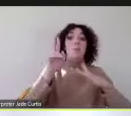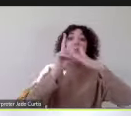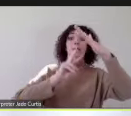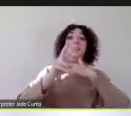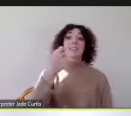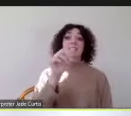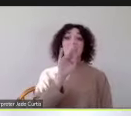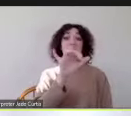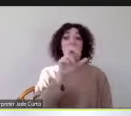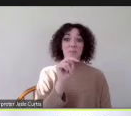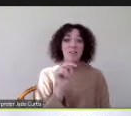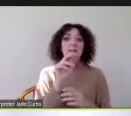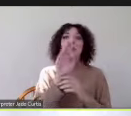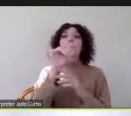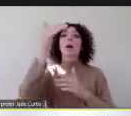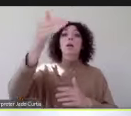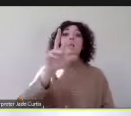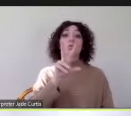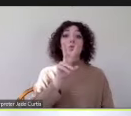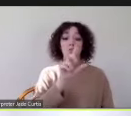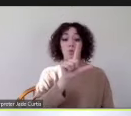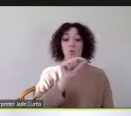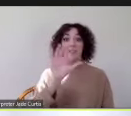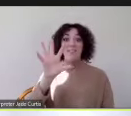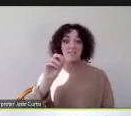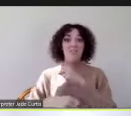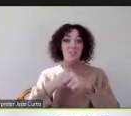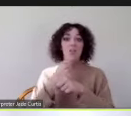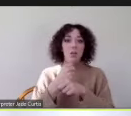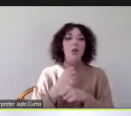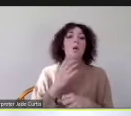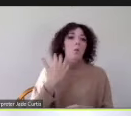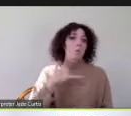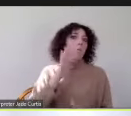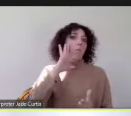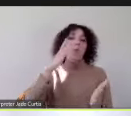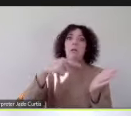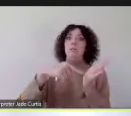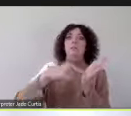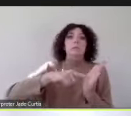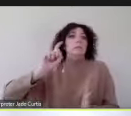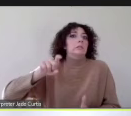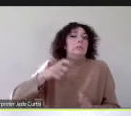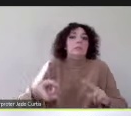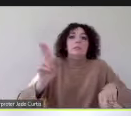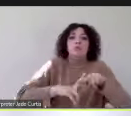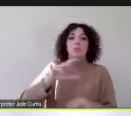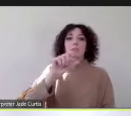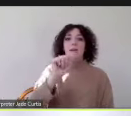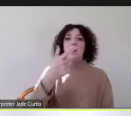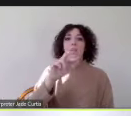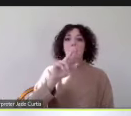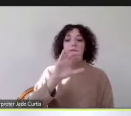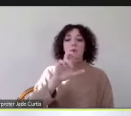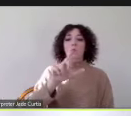year 2050, there will be agricultural demand increase. And